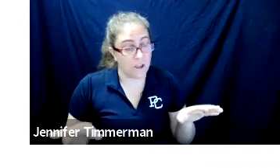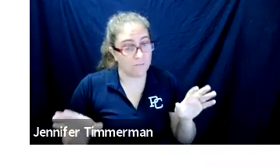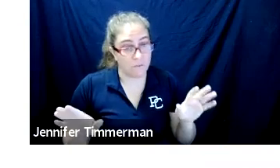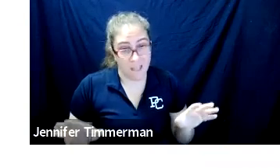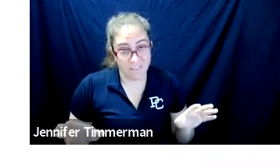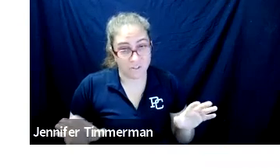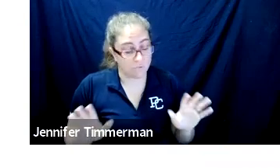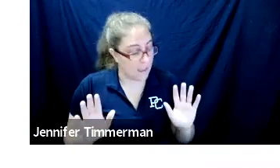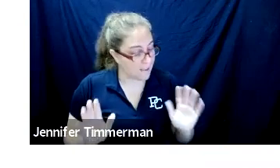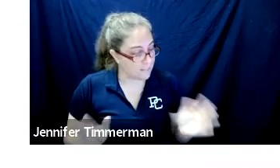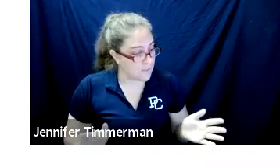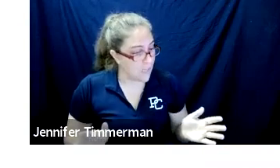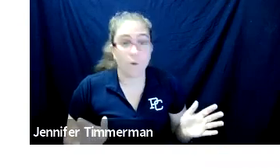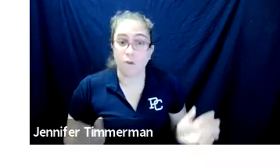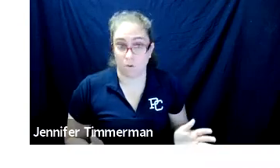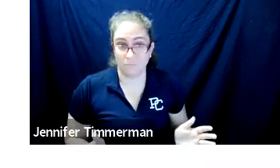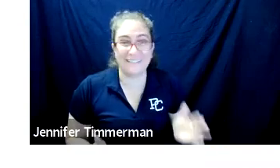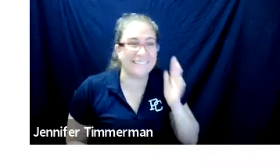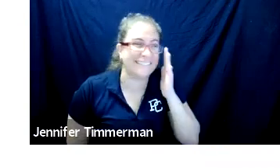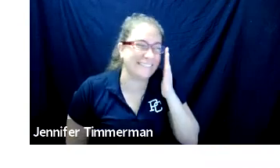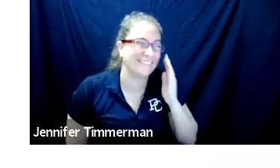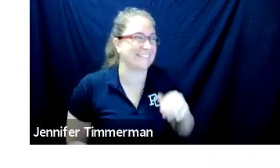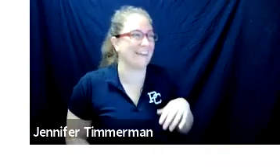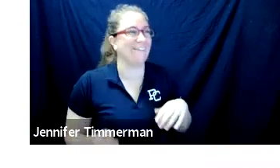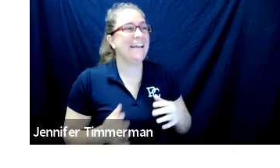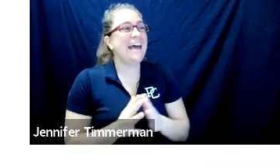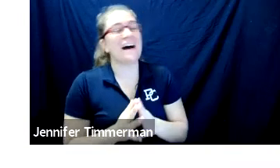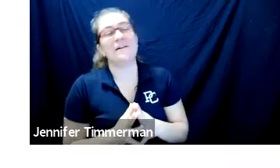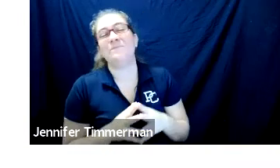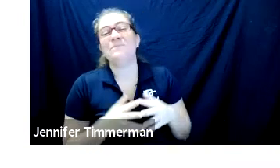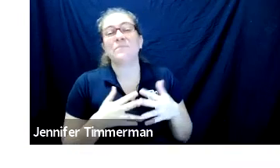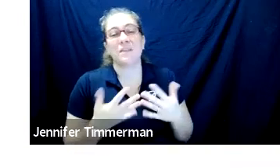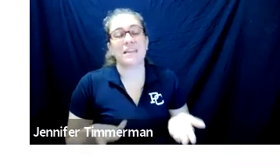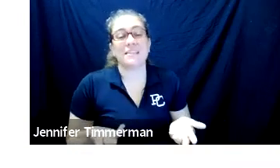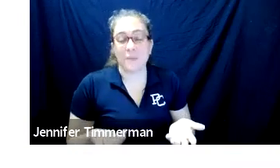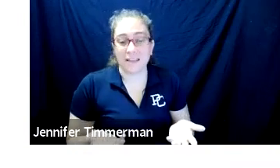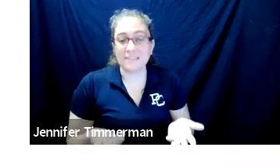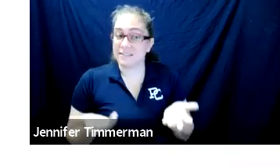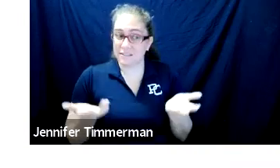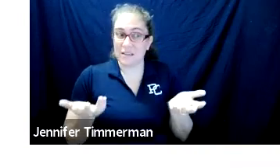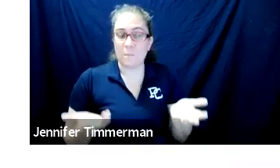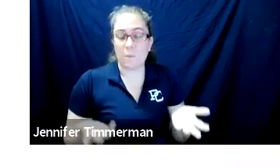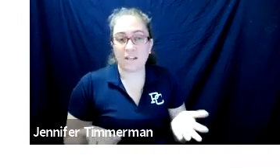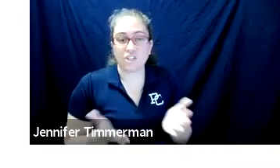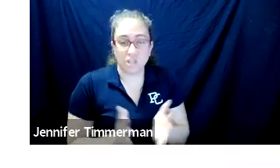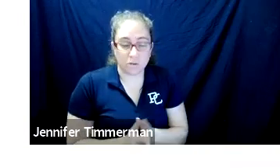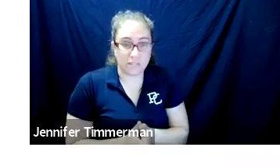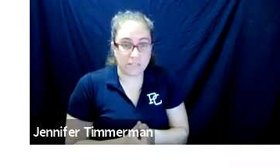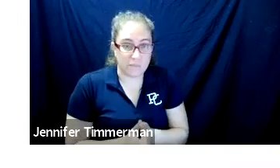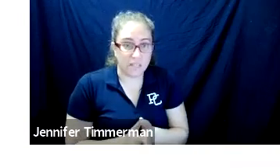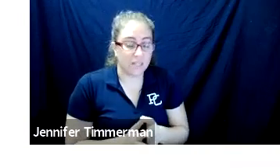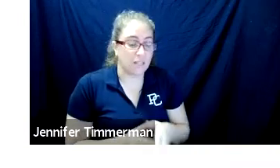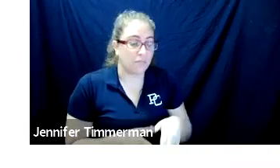is wired for math. Don't ask me, I won't know. So it depends. But